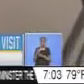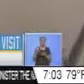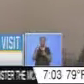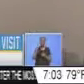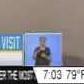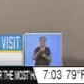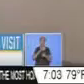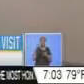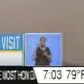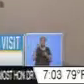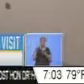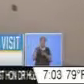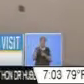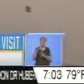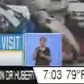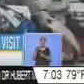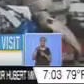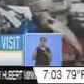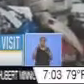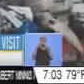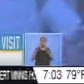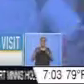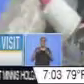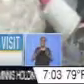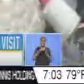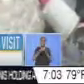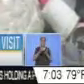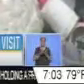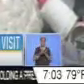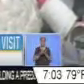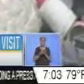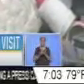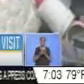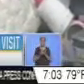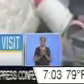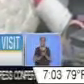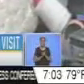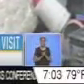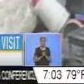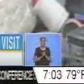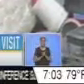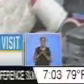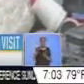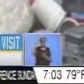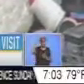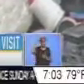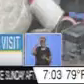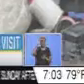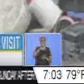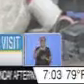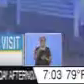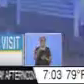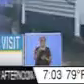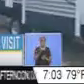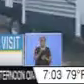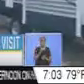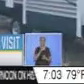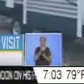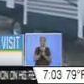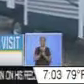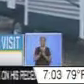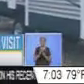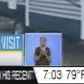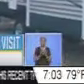is expected to propel the implementation of the Bahamas National Recovery and Reconstruction Fund. Prime Minister Minnis said the proposed trust fund will provide